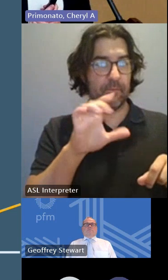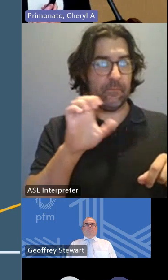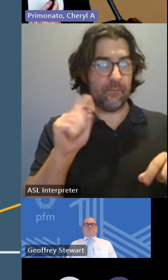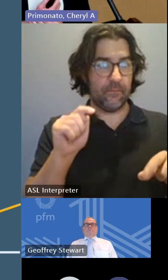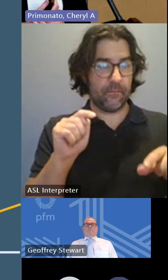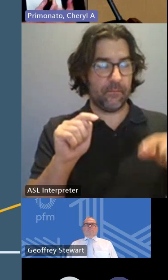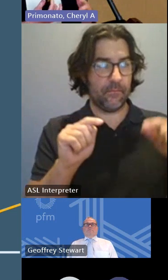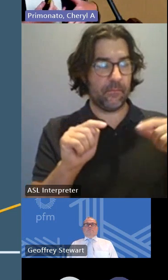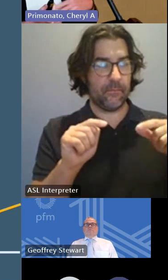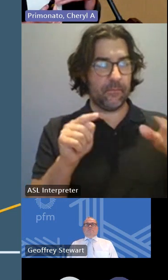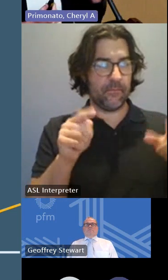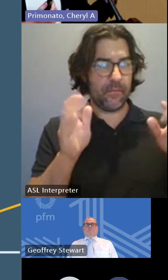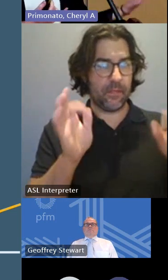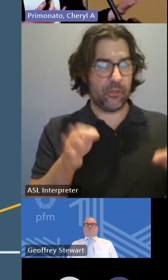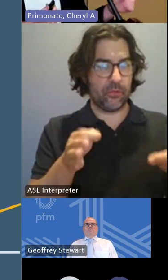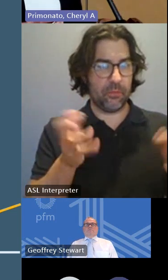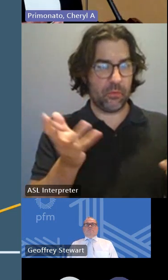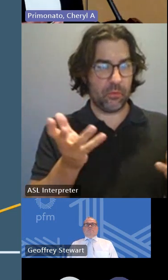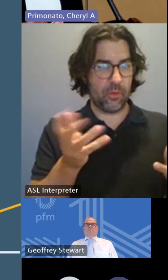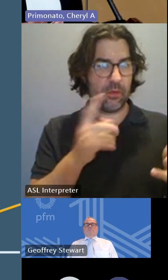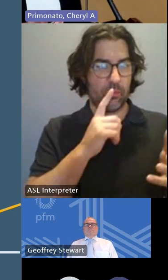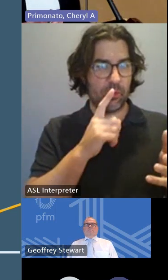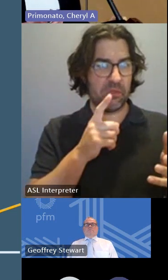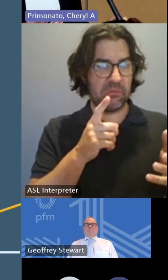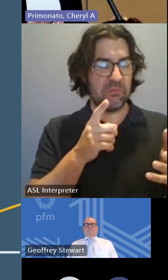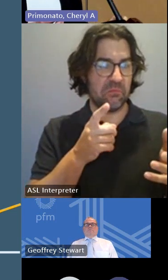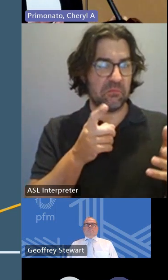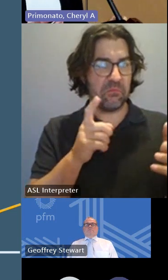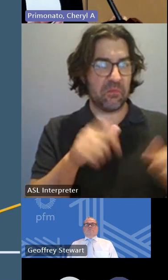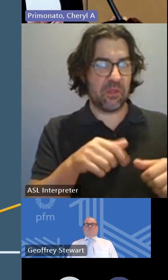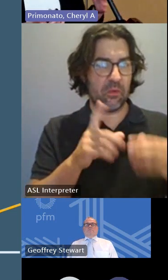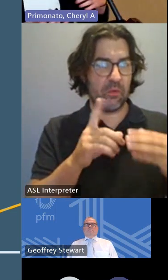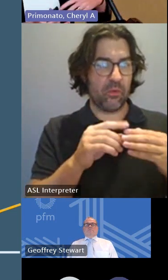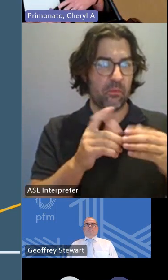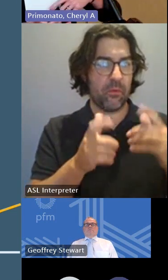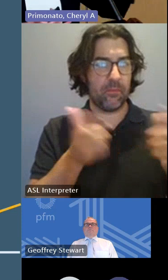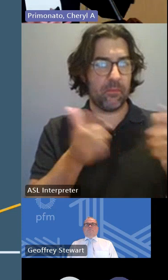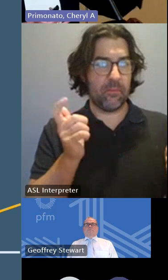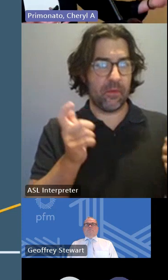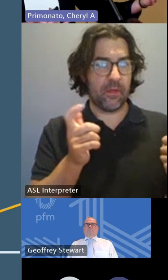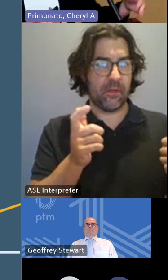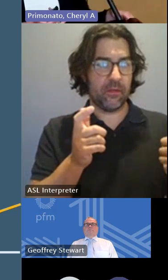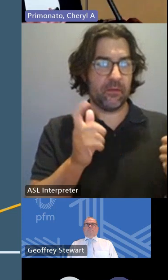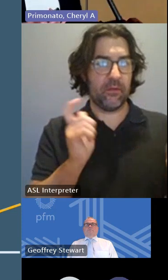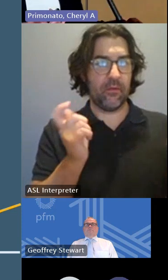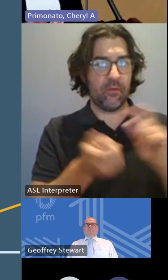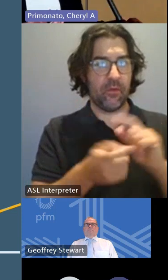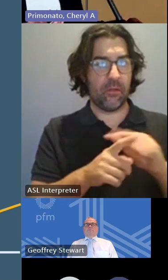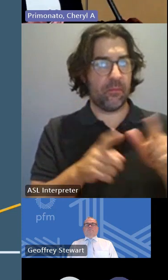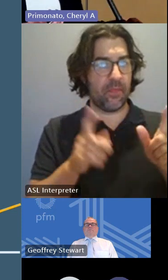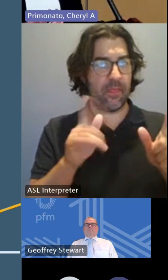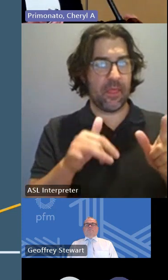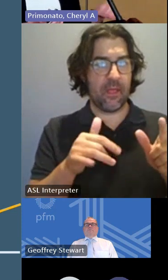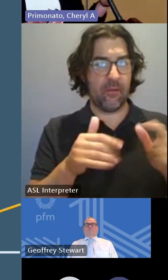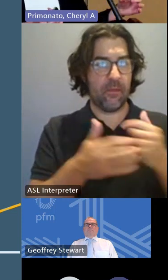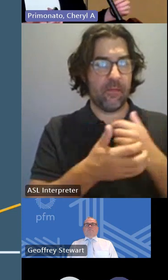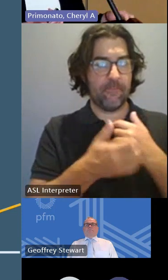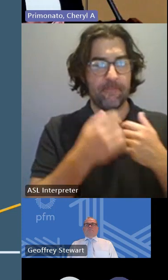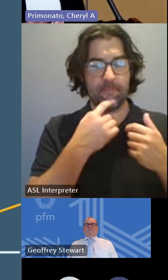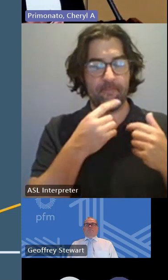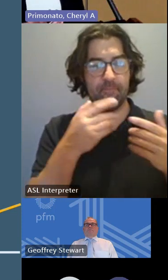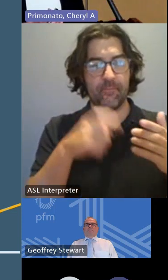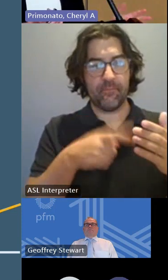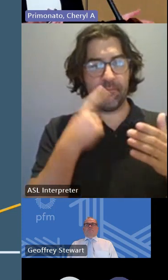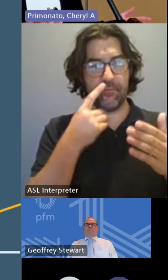And what it determined is that it would be feasible to do one more major overhaul, but that would simply be extending the need for